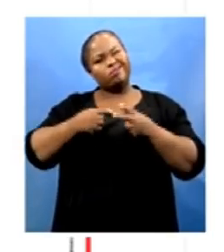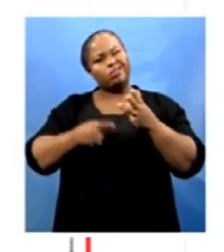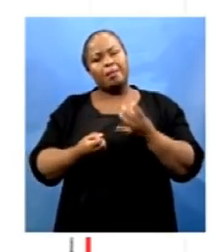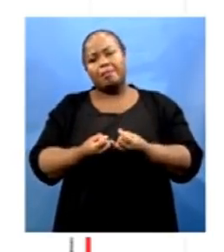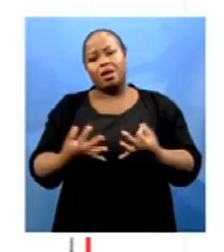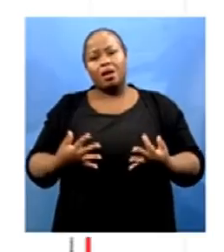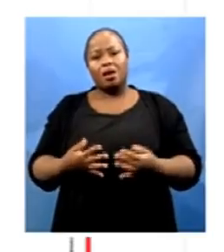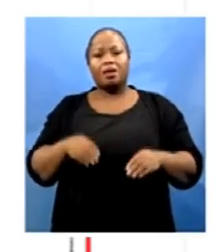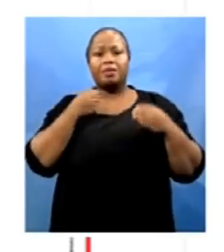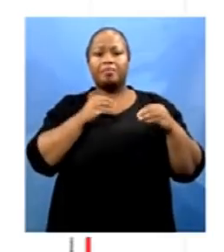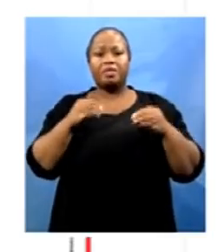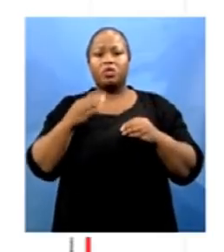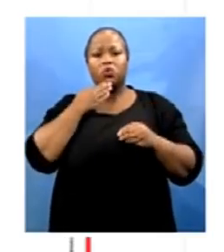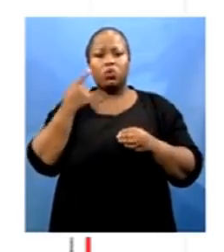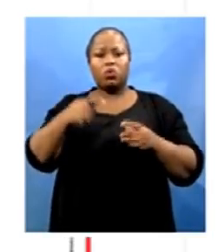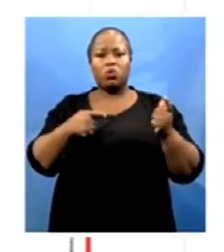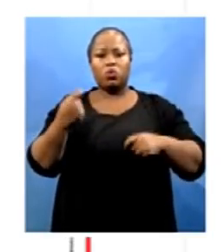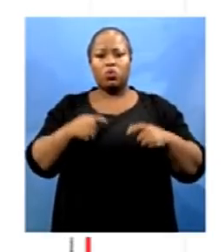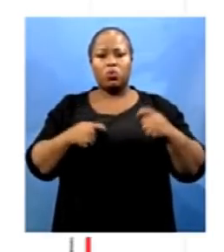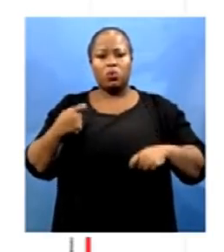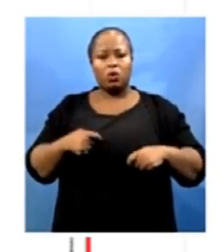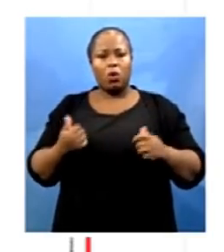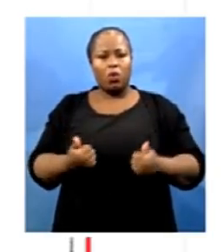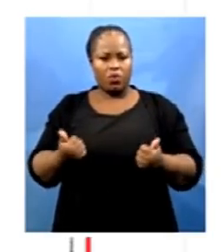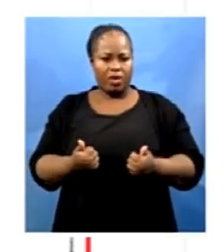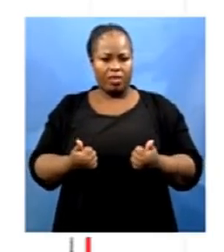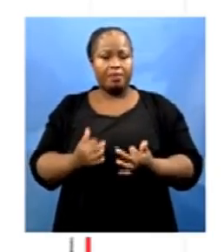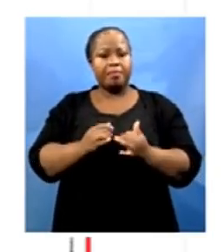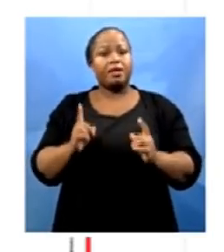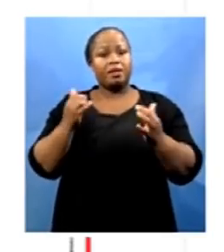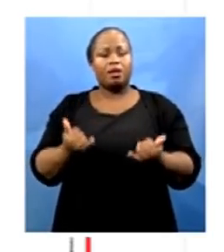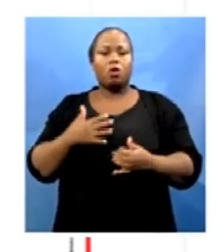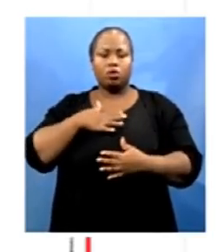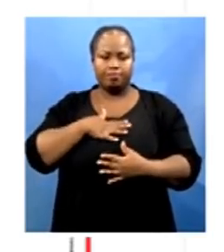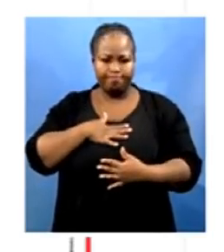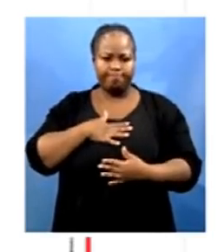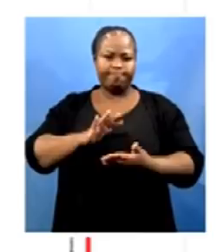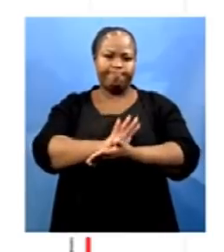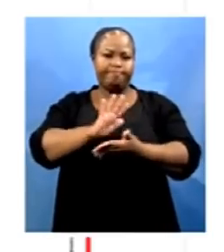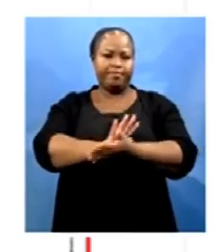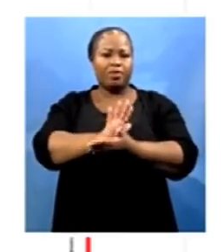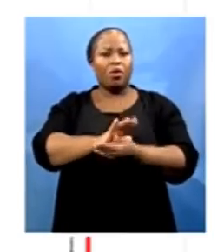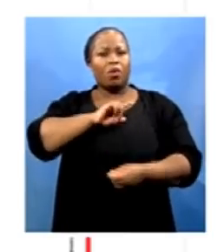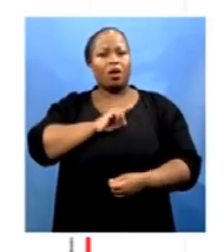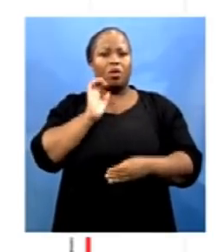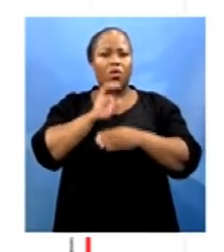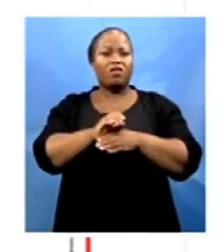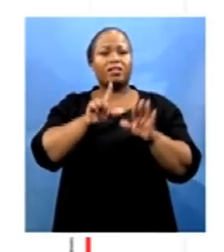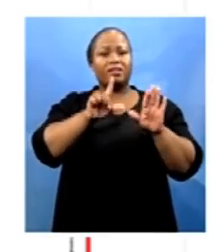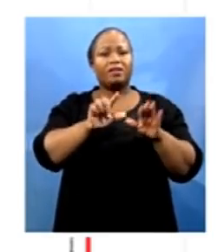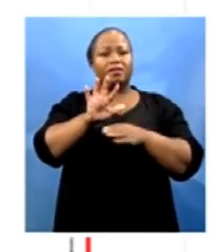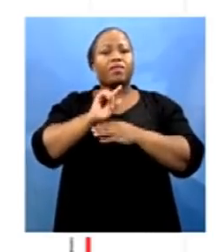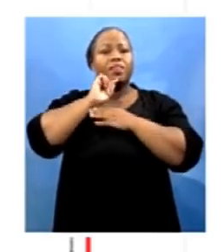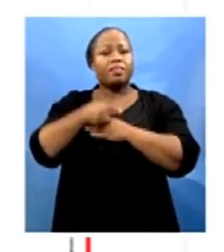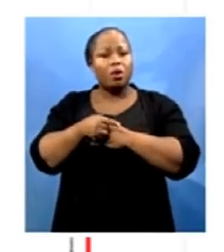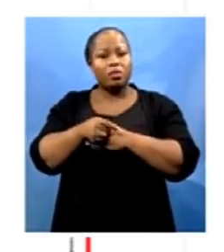But importantly, we are particularly grateful to more than 75,000 individuals who have contributed amounts ranging